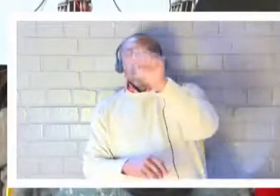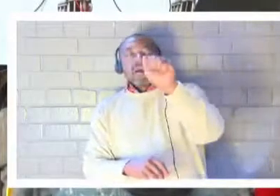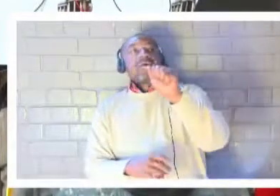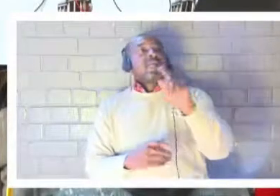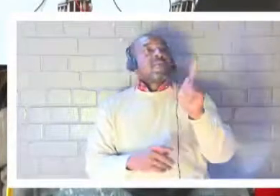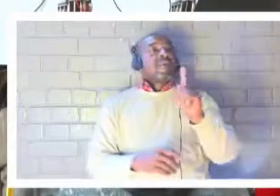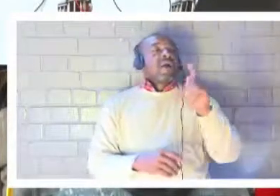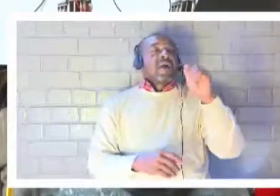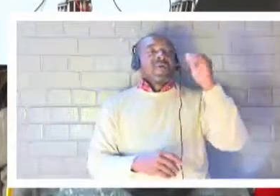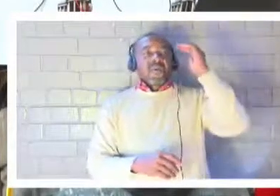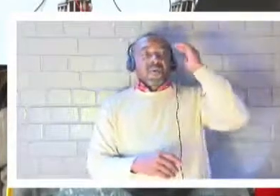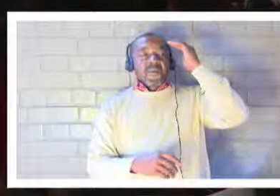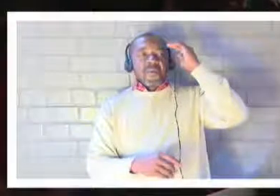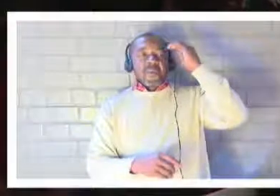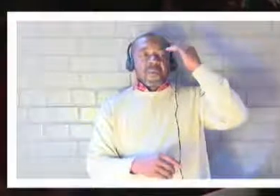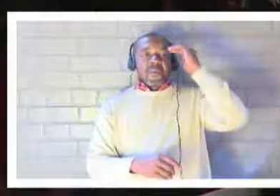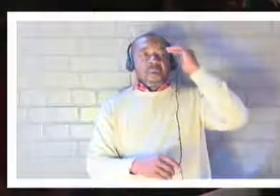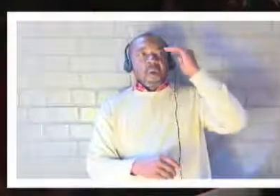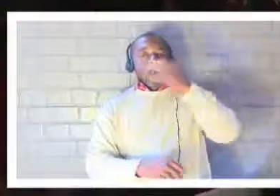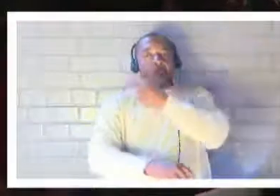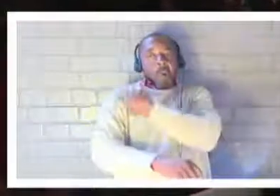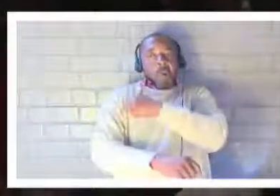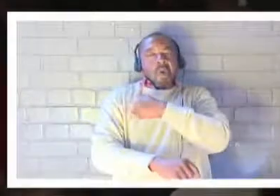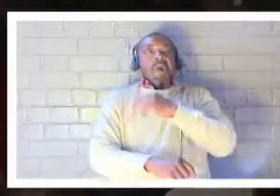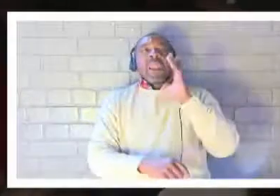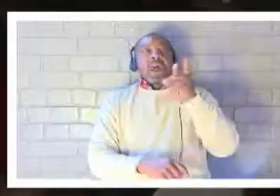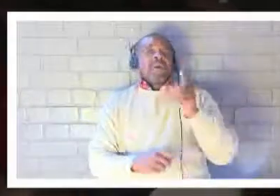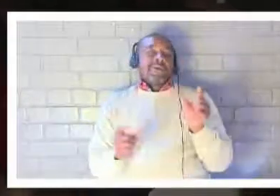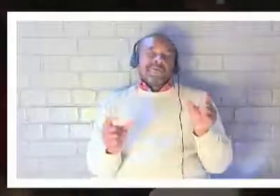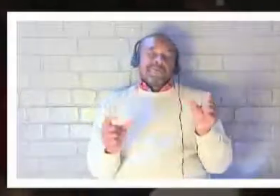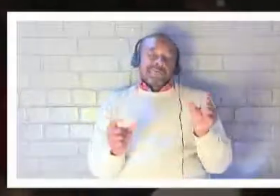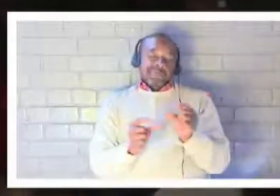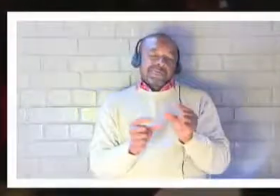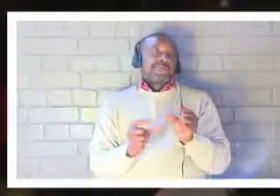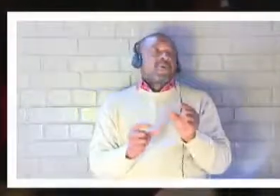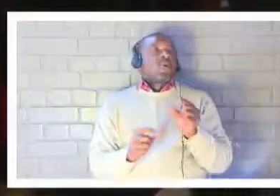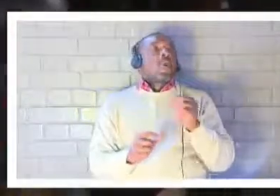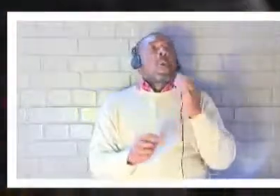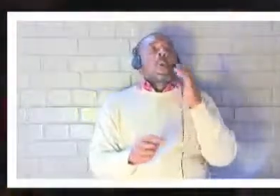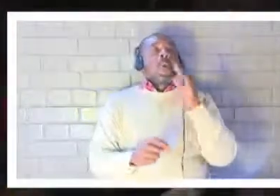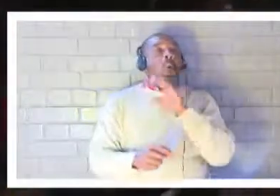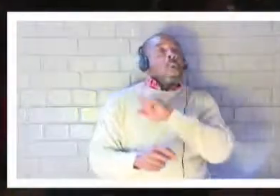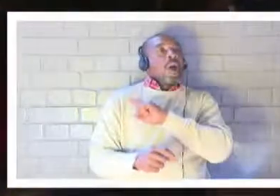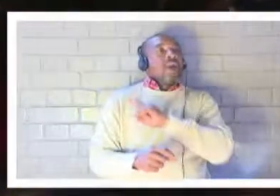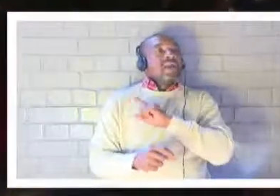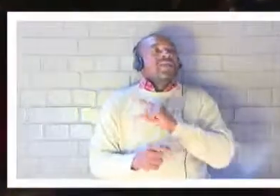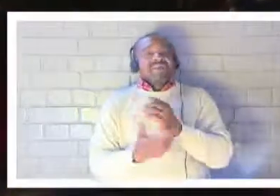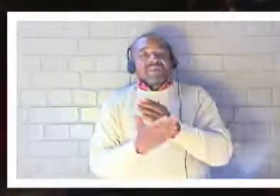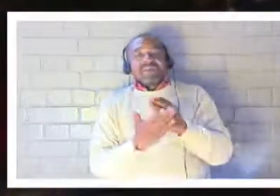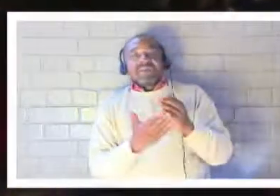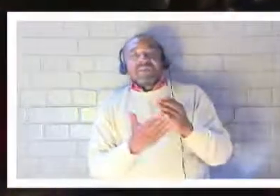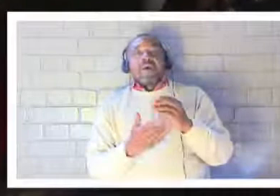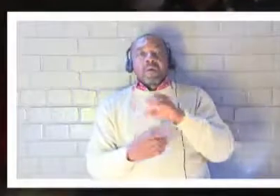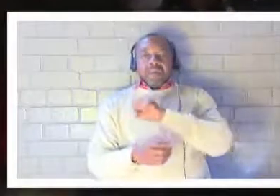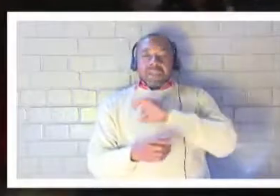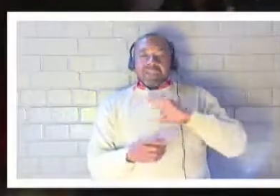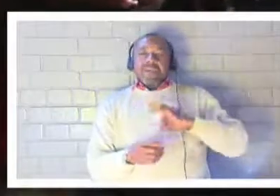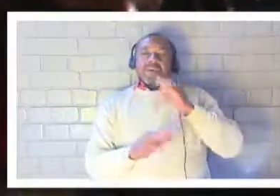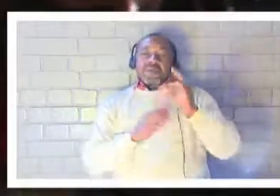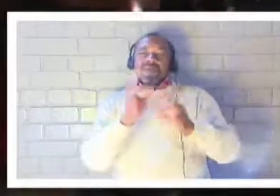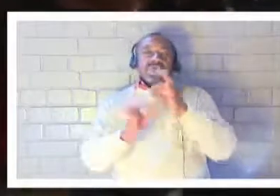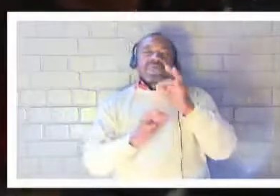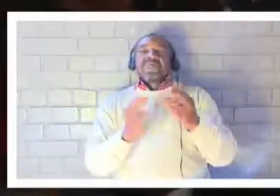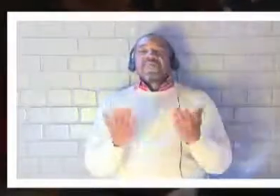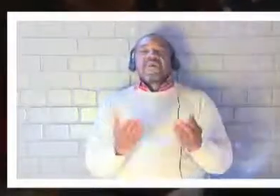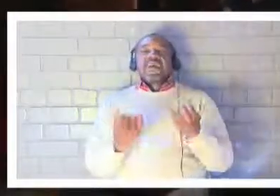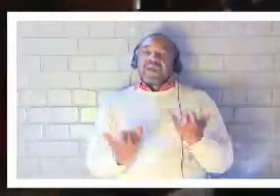Hospital. I'm also going to be short since most of our colleagues have elaborated further. So